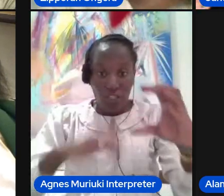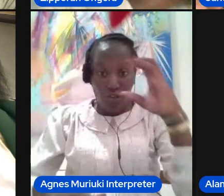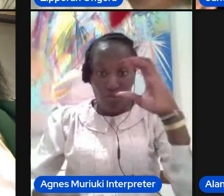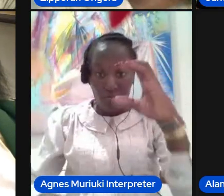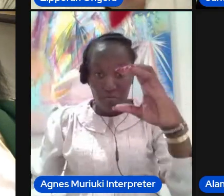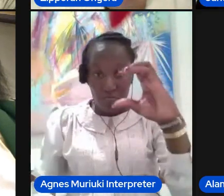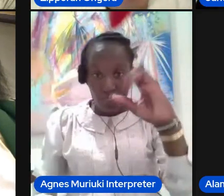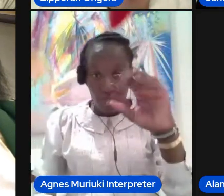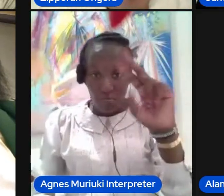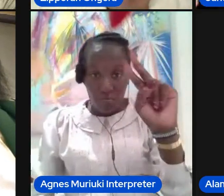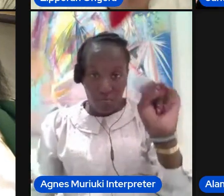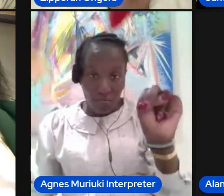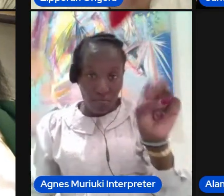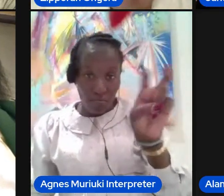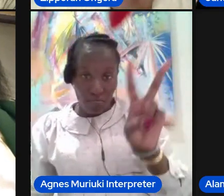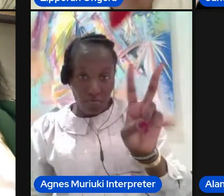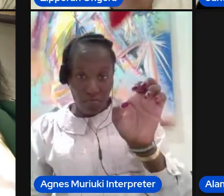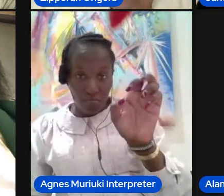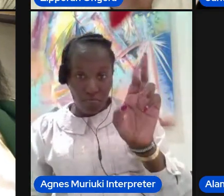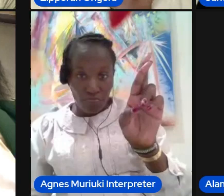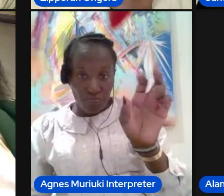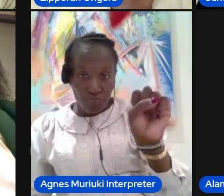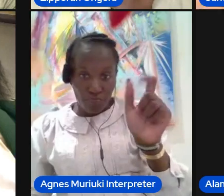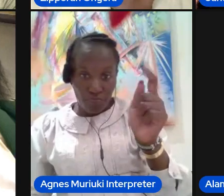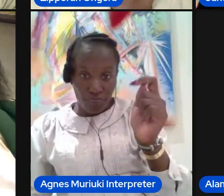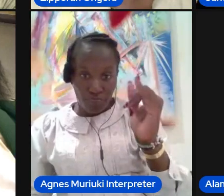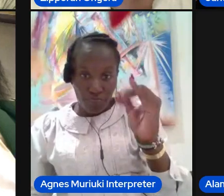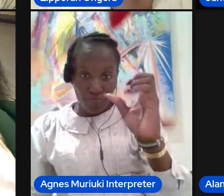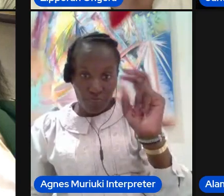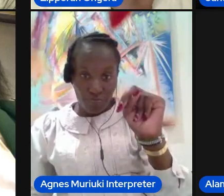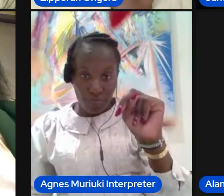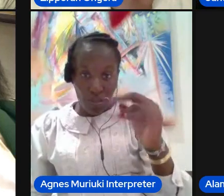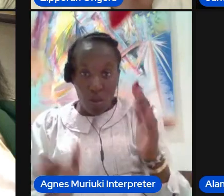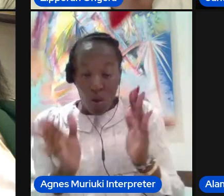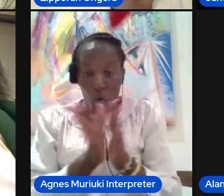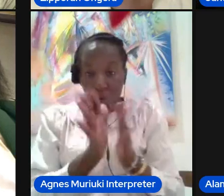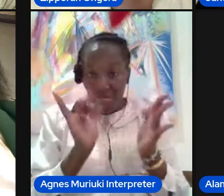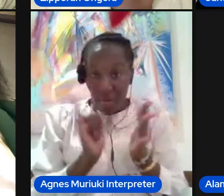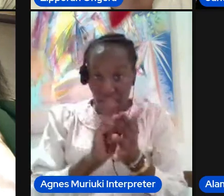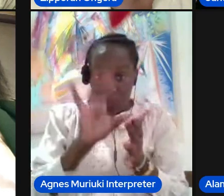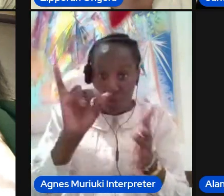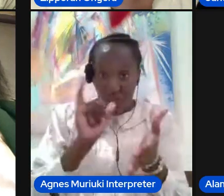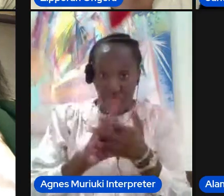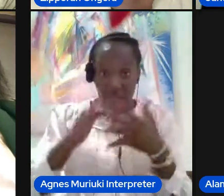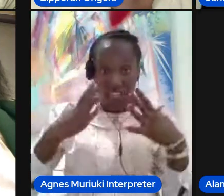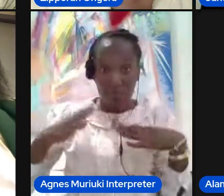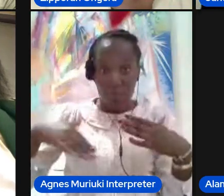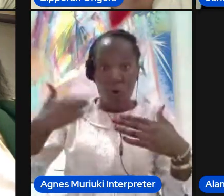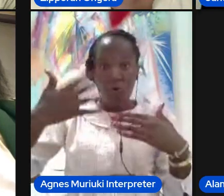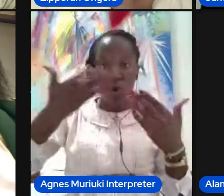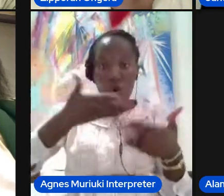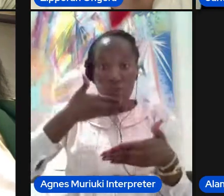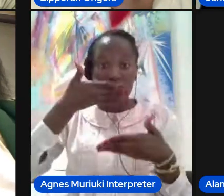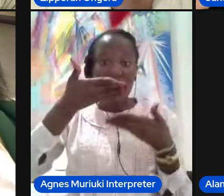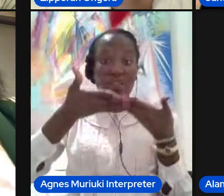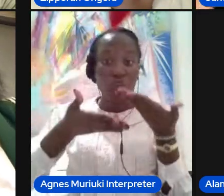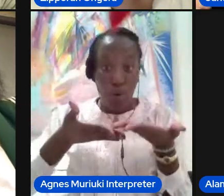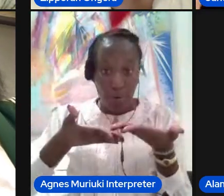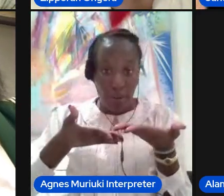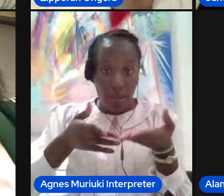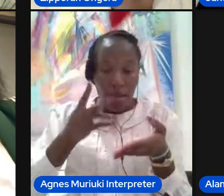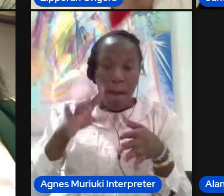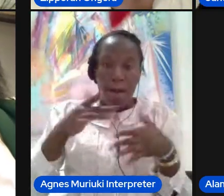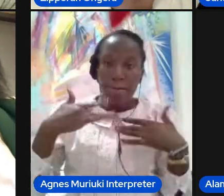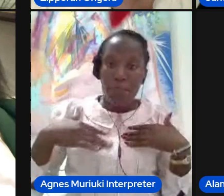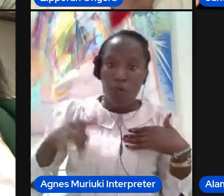conversations, people will always jump in to respond. People will also think about, oh, I have an opinion. What if